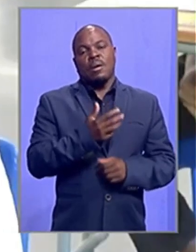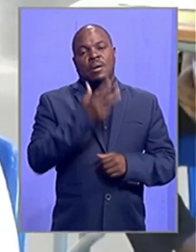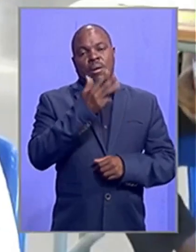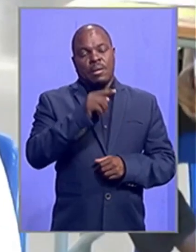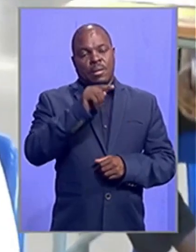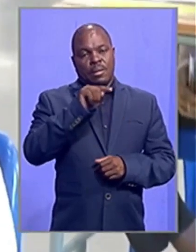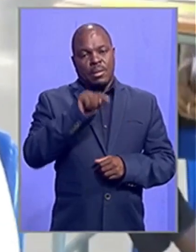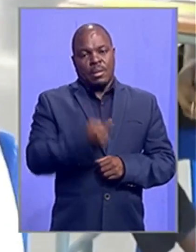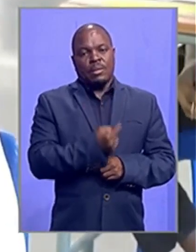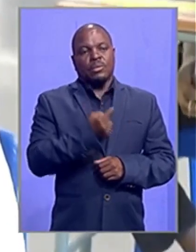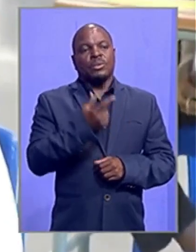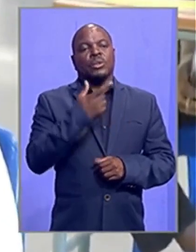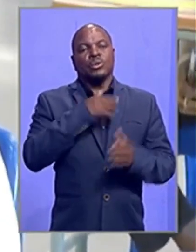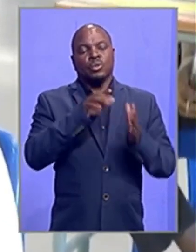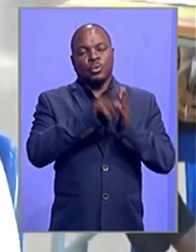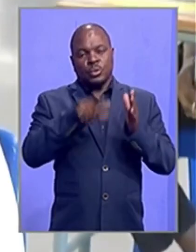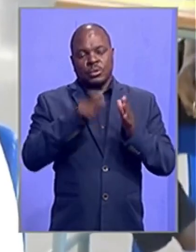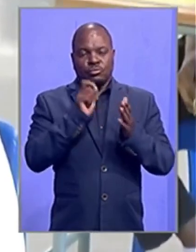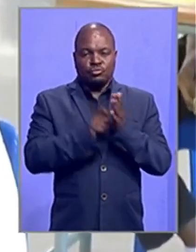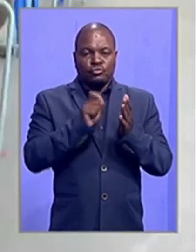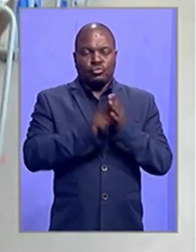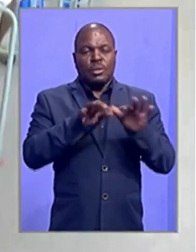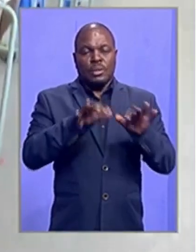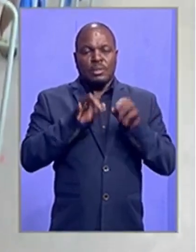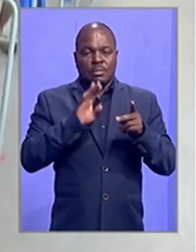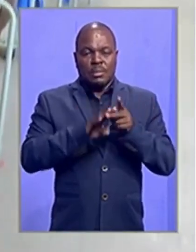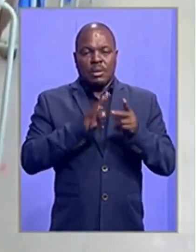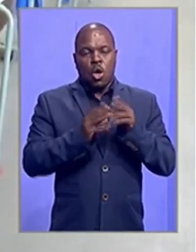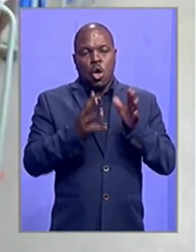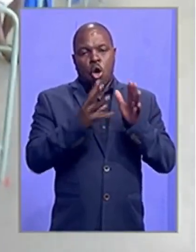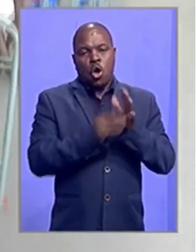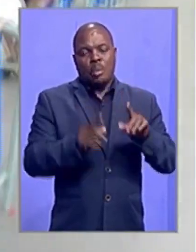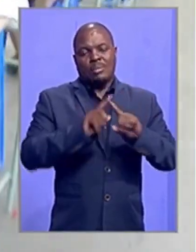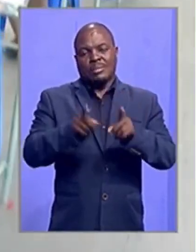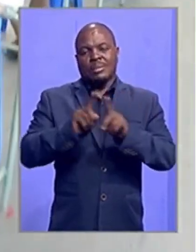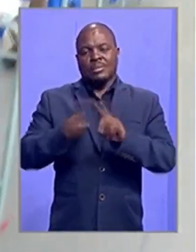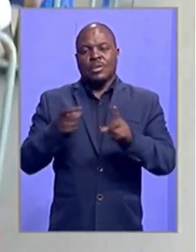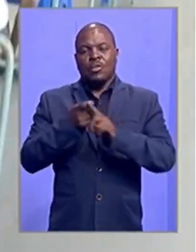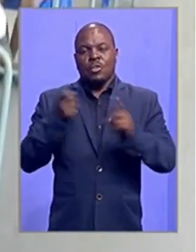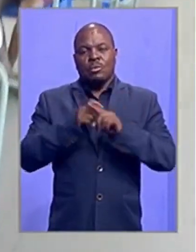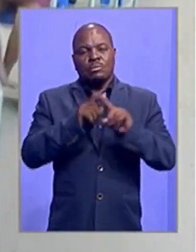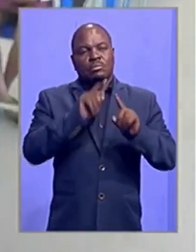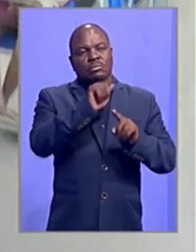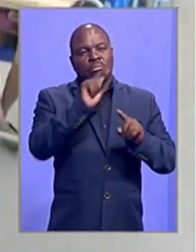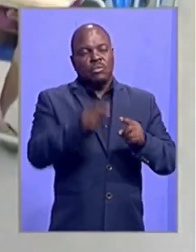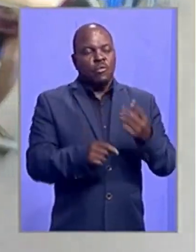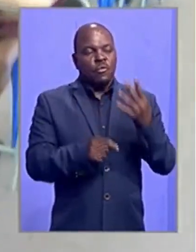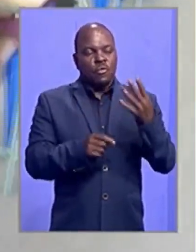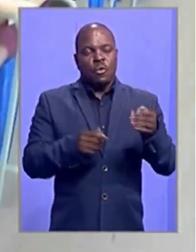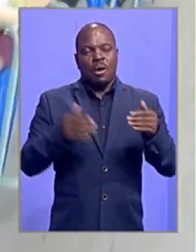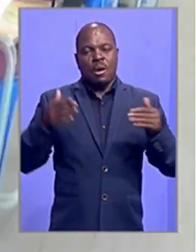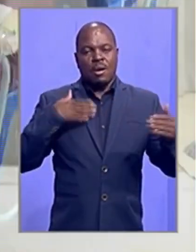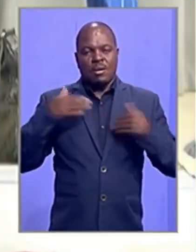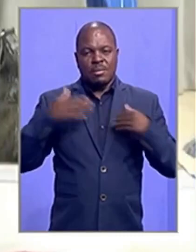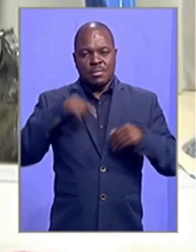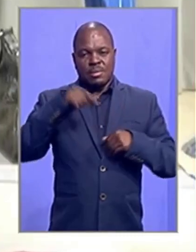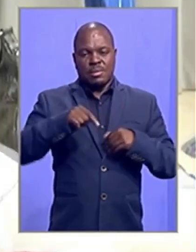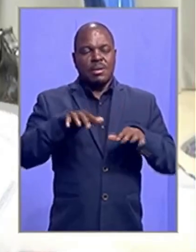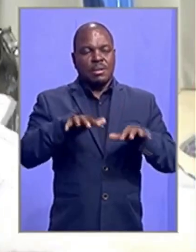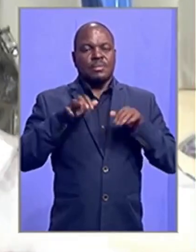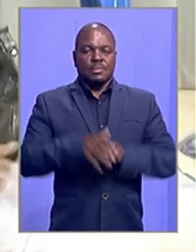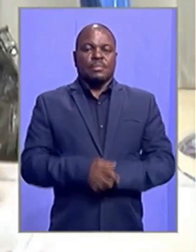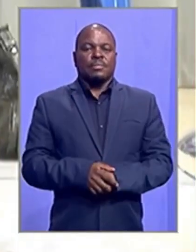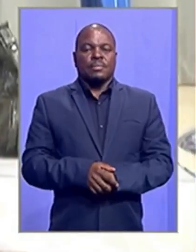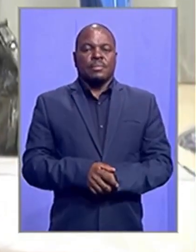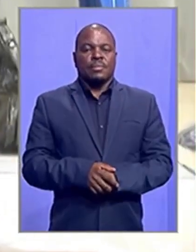kwadileng ditlhatlhobo. Go begilwe boferefere le ditsietso tse di farologaneng go tswa go maphata a le 4 a bolaodi ba ditlhatlhobo.